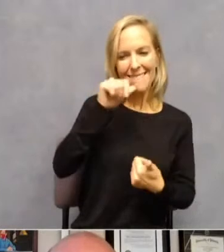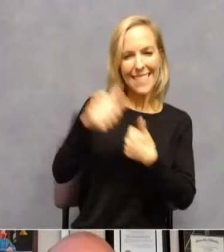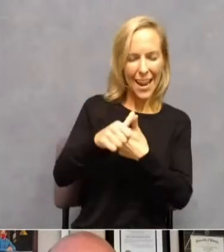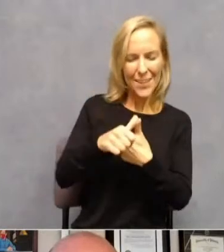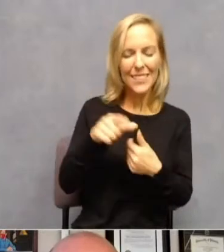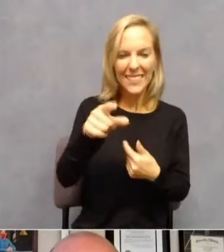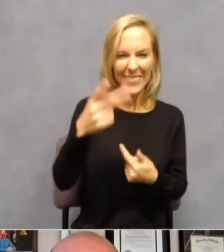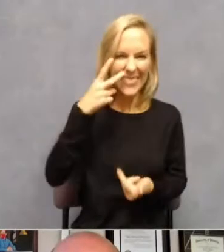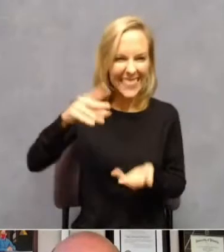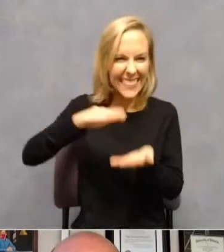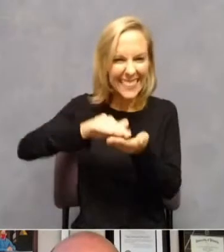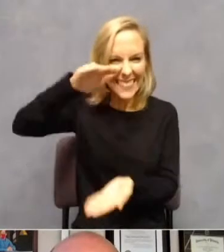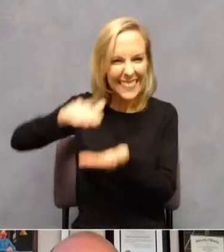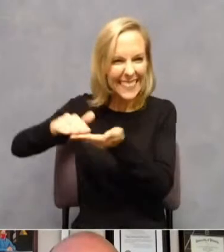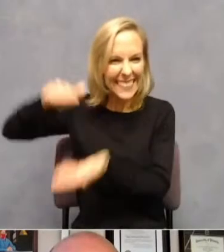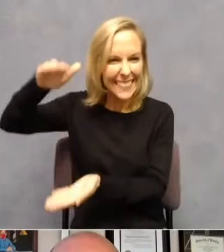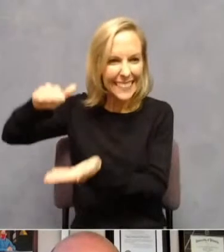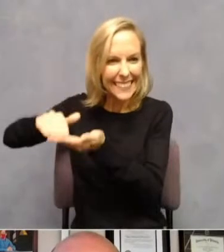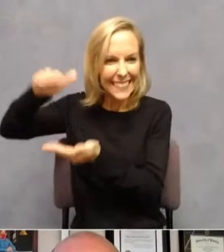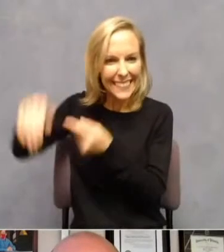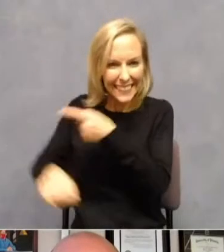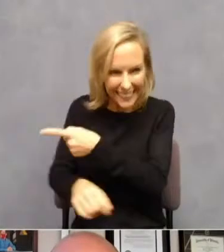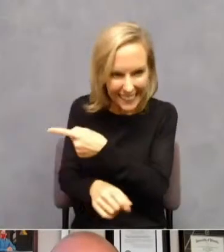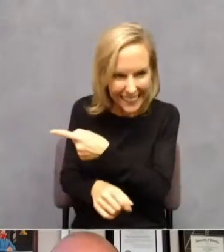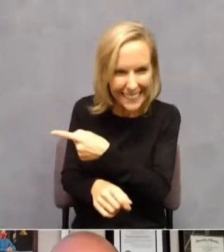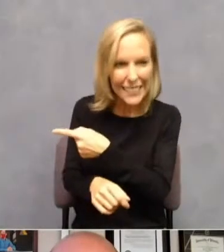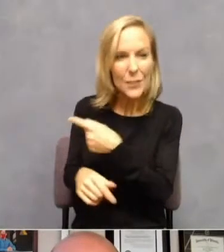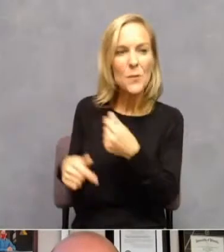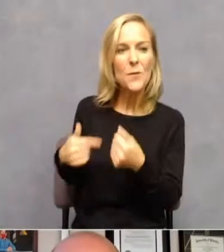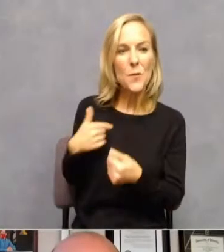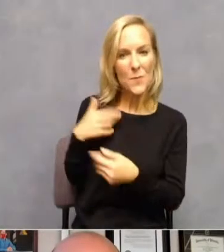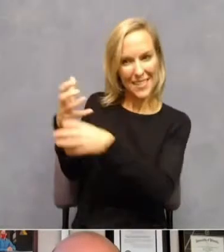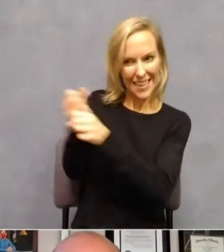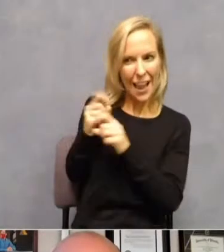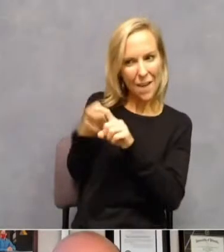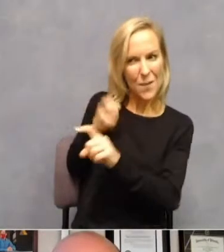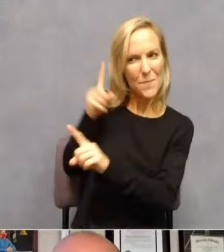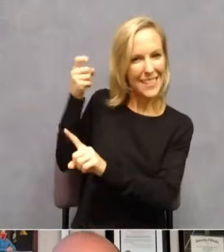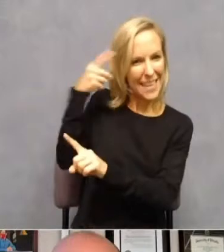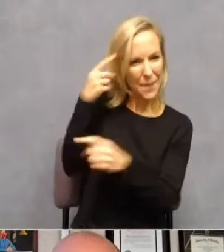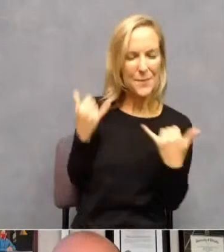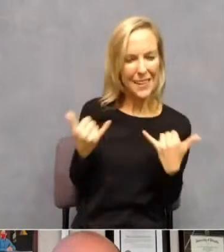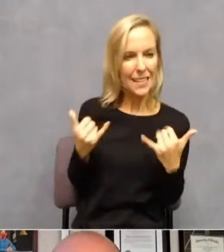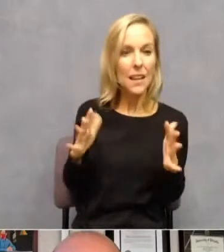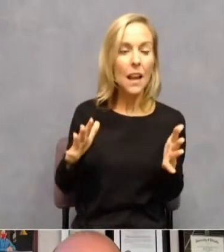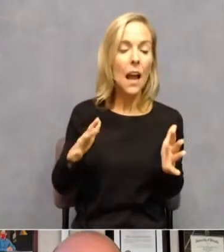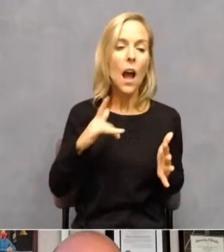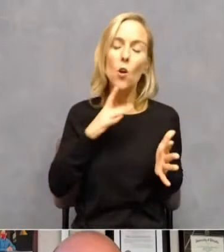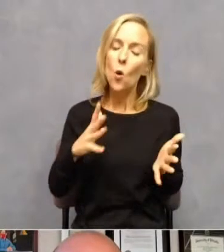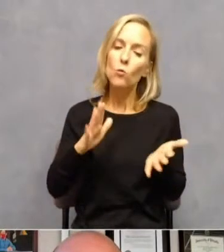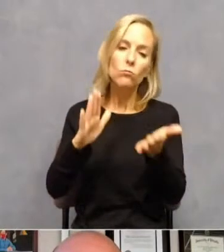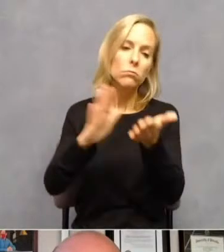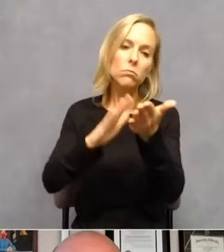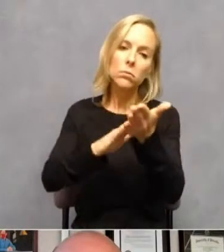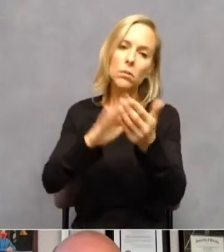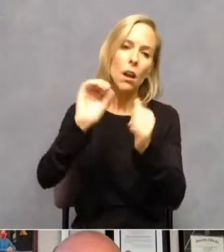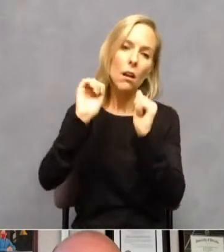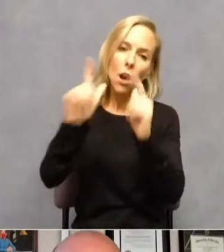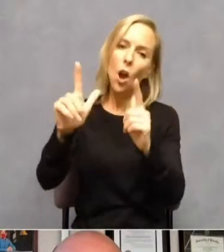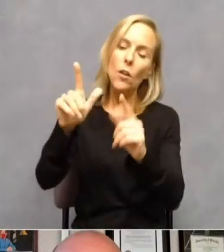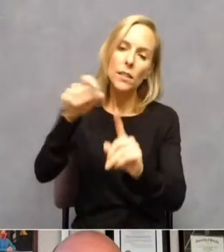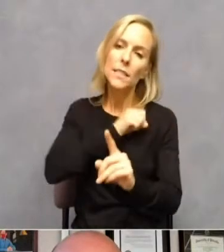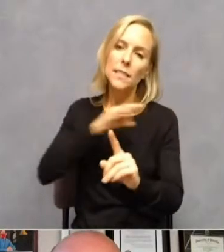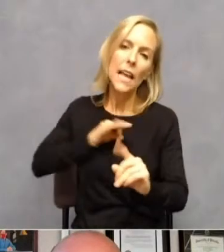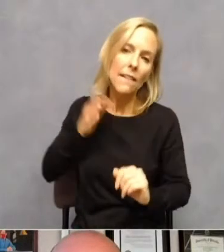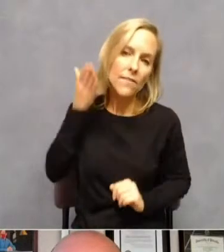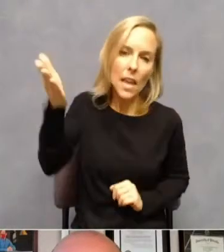that we retrieved from the Capitol today. So I don't compliment enough here all the staff we work with, and I'll say in this regard,